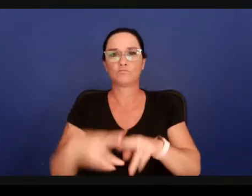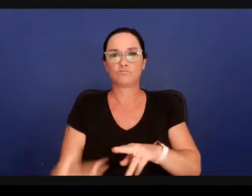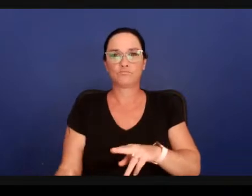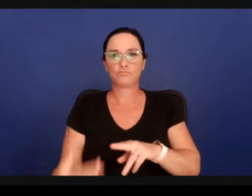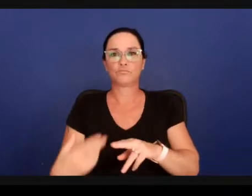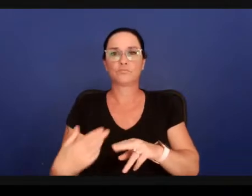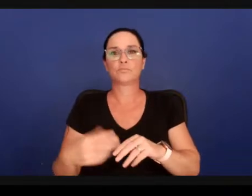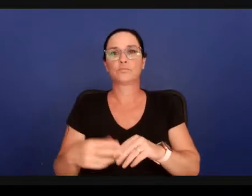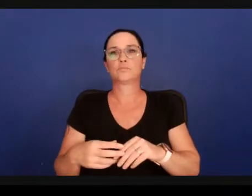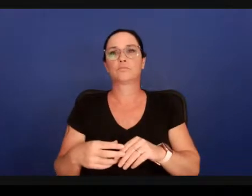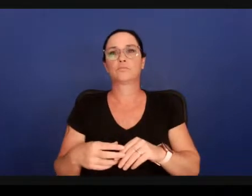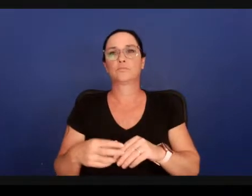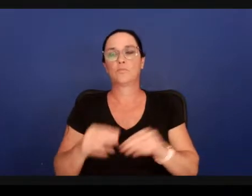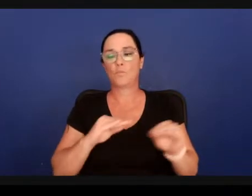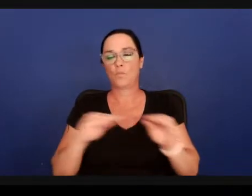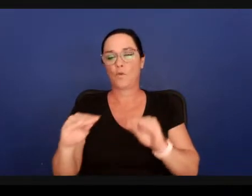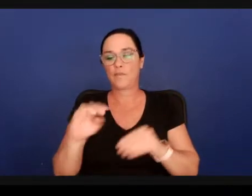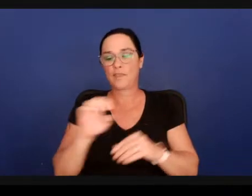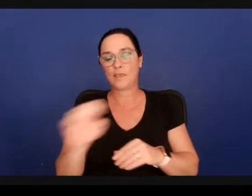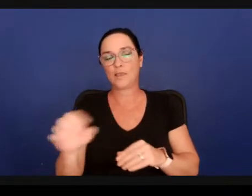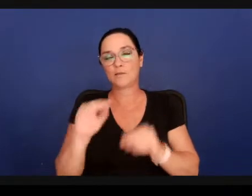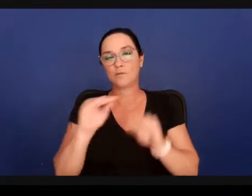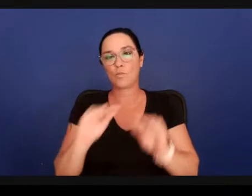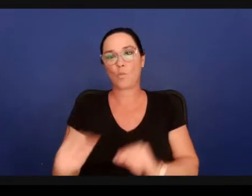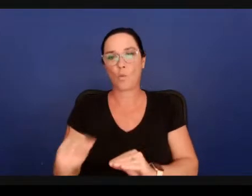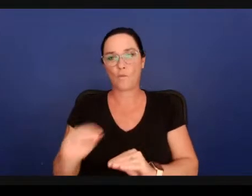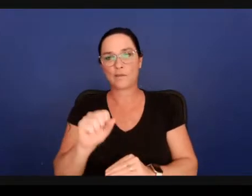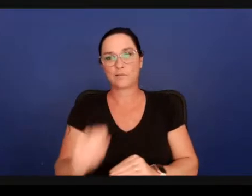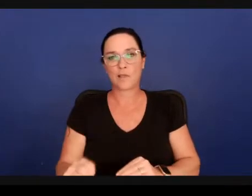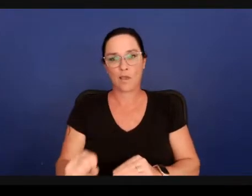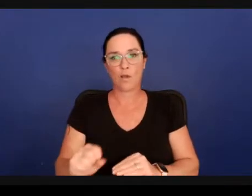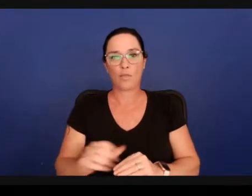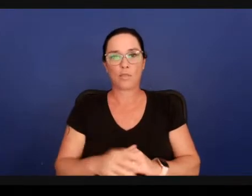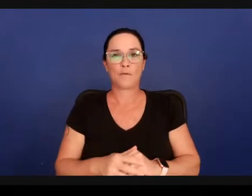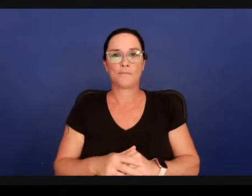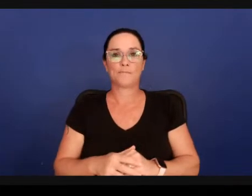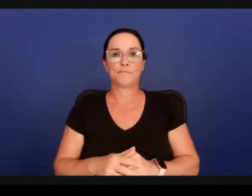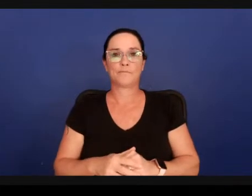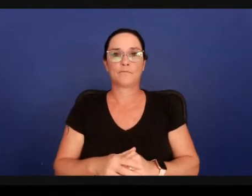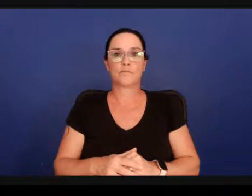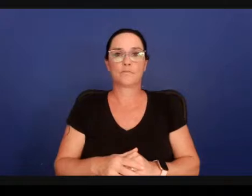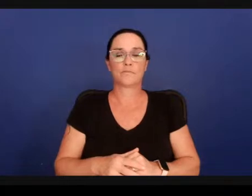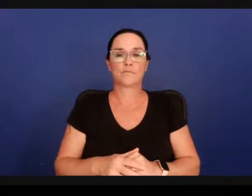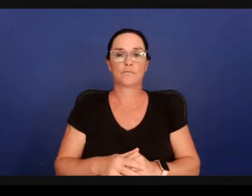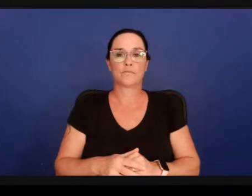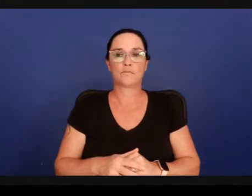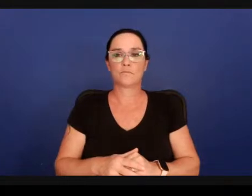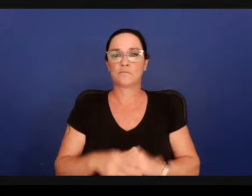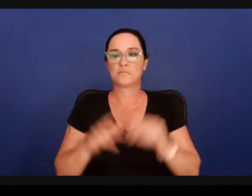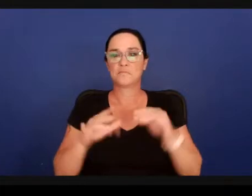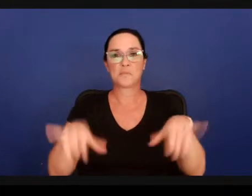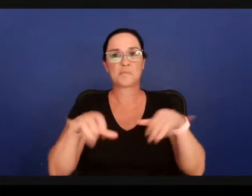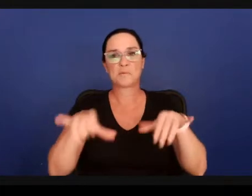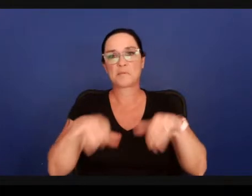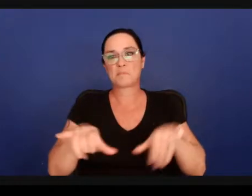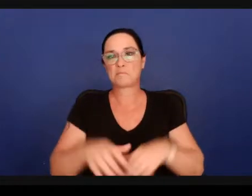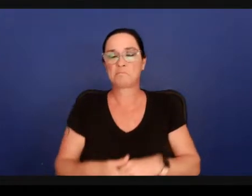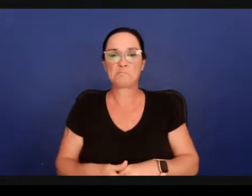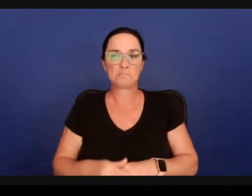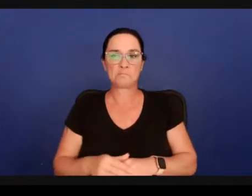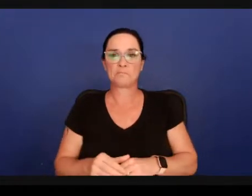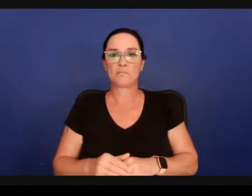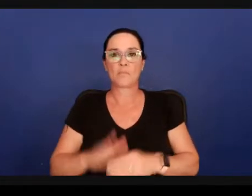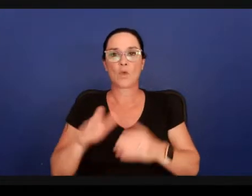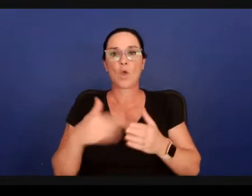south and to the east. Southeast and down, southeast and down, and down and down everywhere, right? Because all of the East Rift